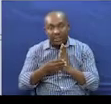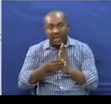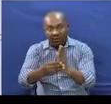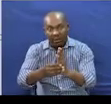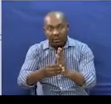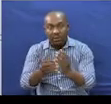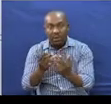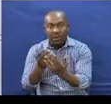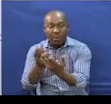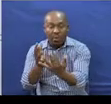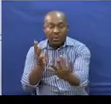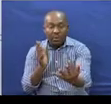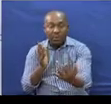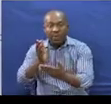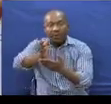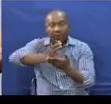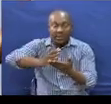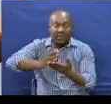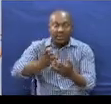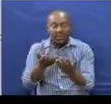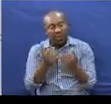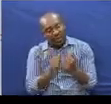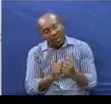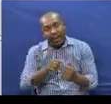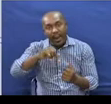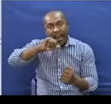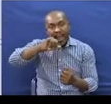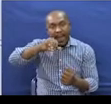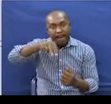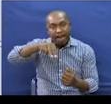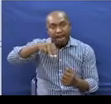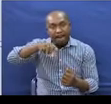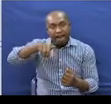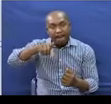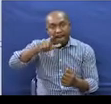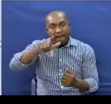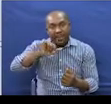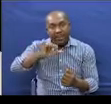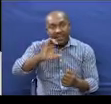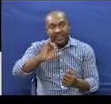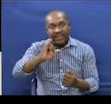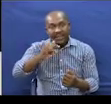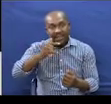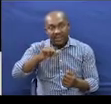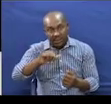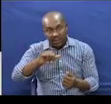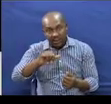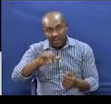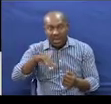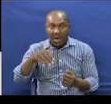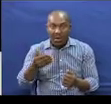of a certain countries, whether it is implicit or explicit. Together, they are regarded as